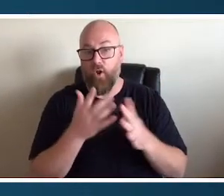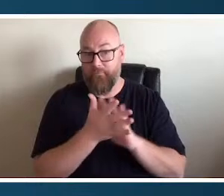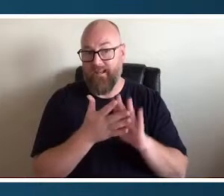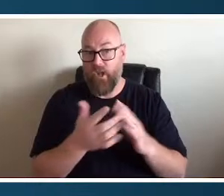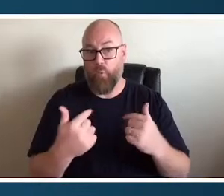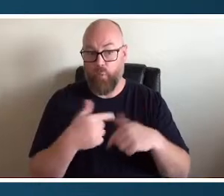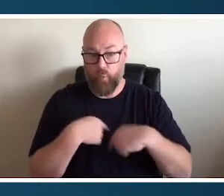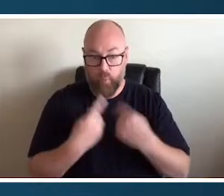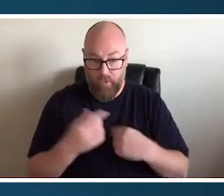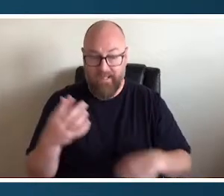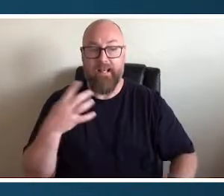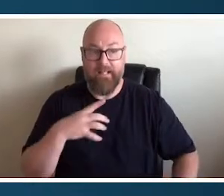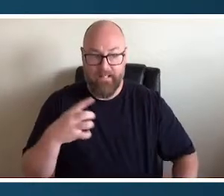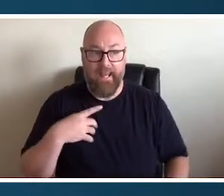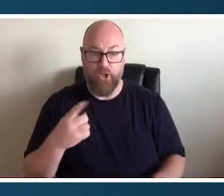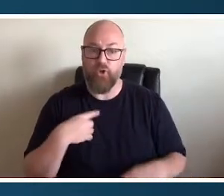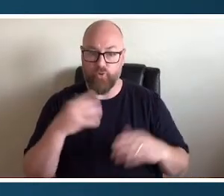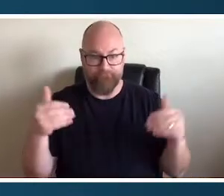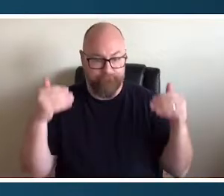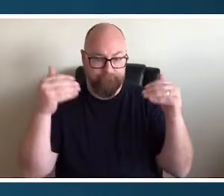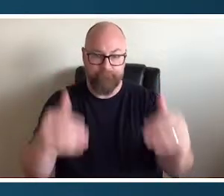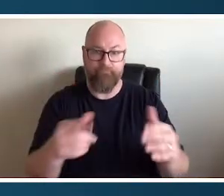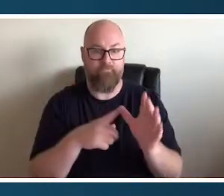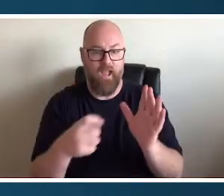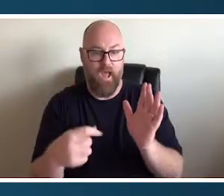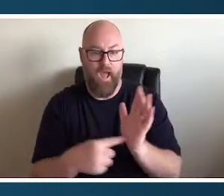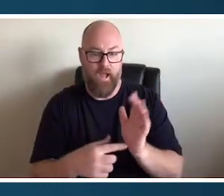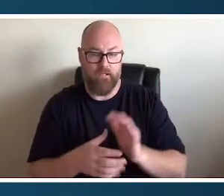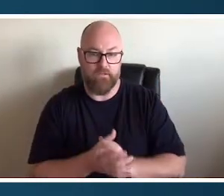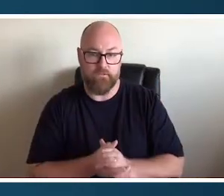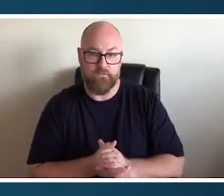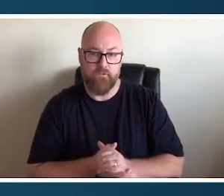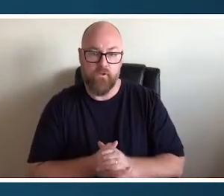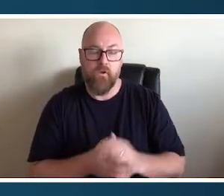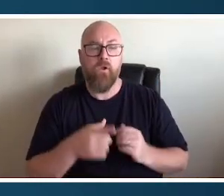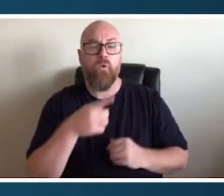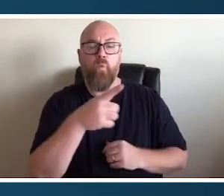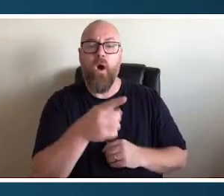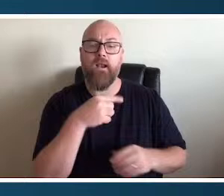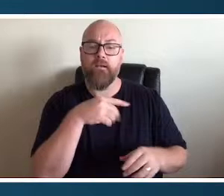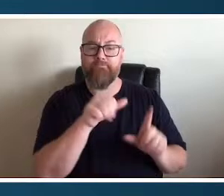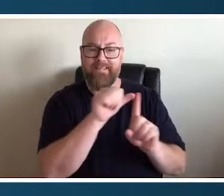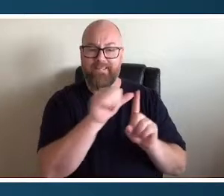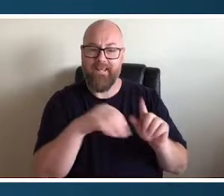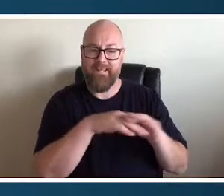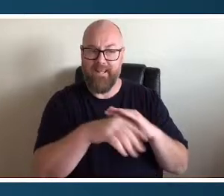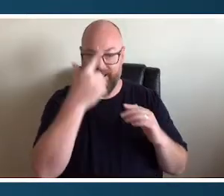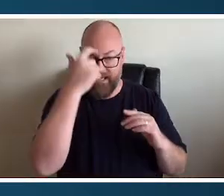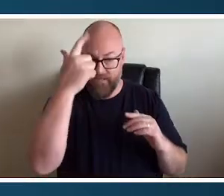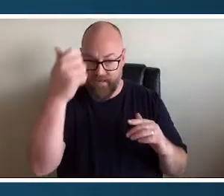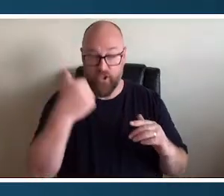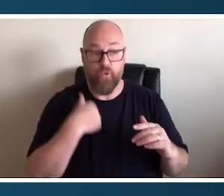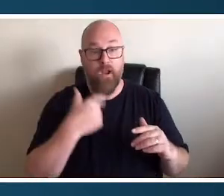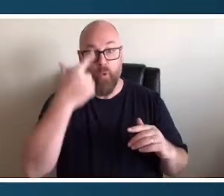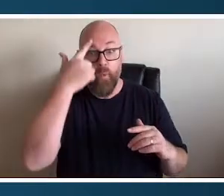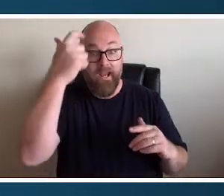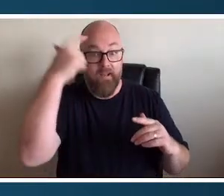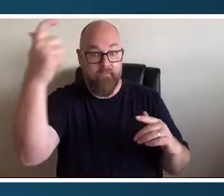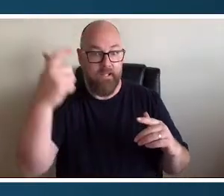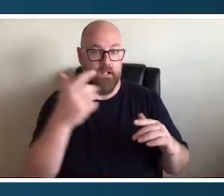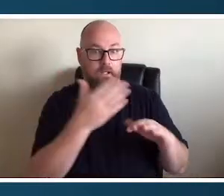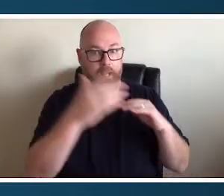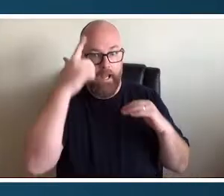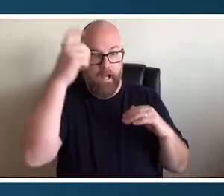try to find solutions. There is one sentence in innovation that says, you really try to innovate fast and fail